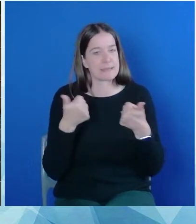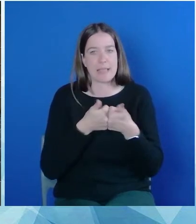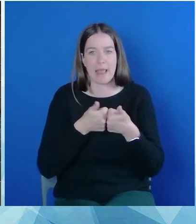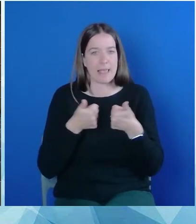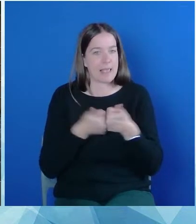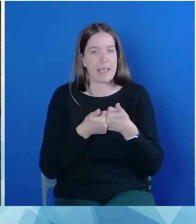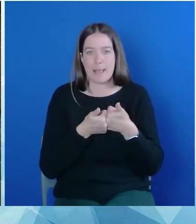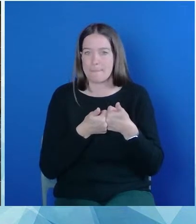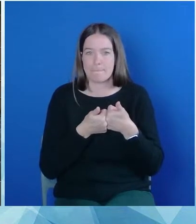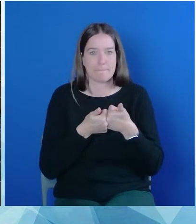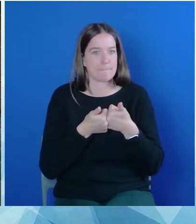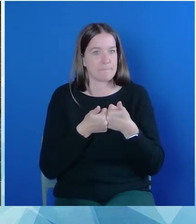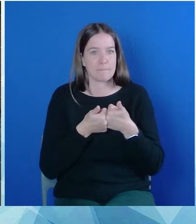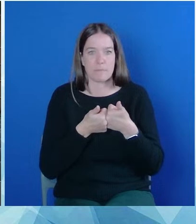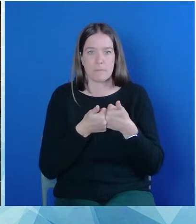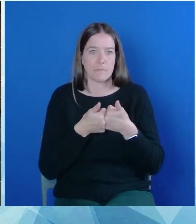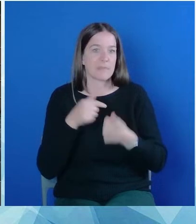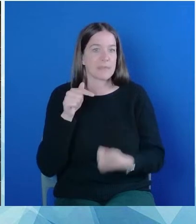this is not a game.